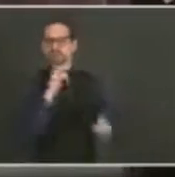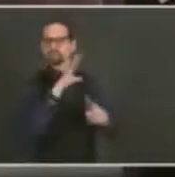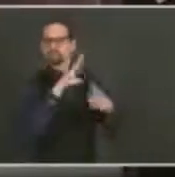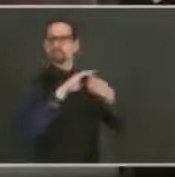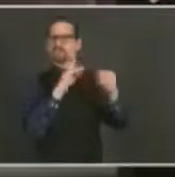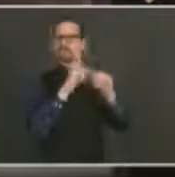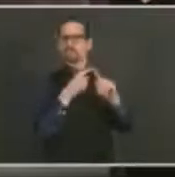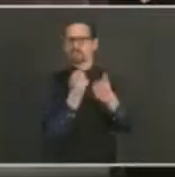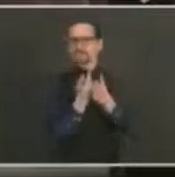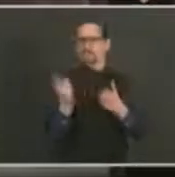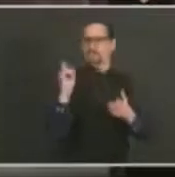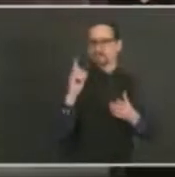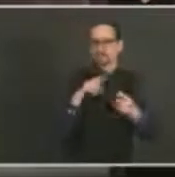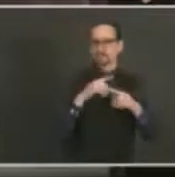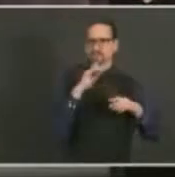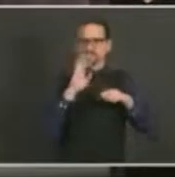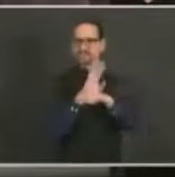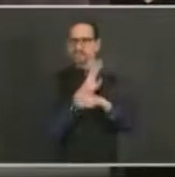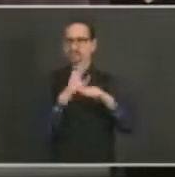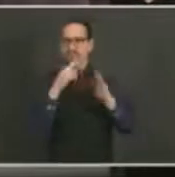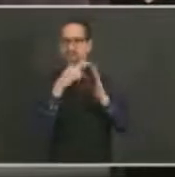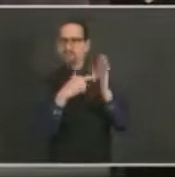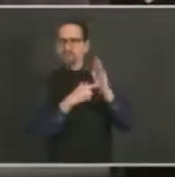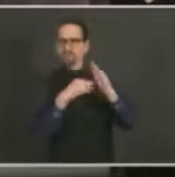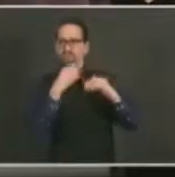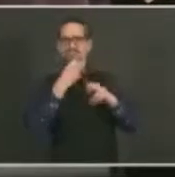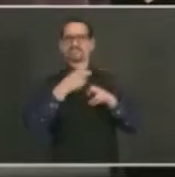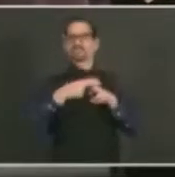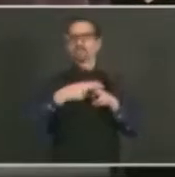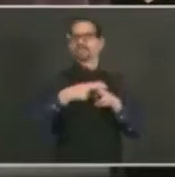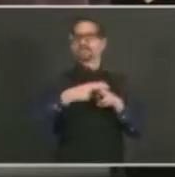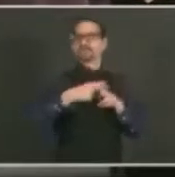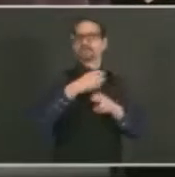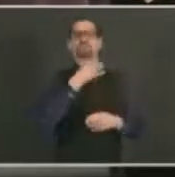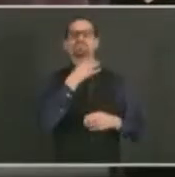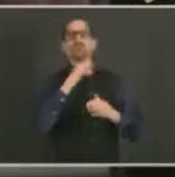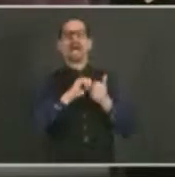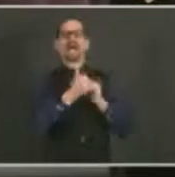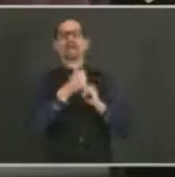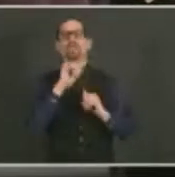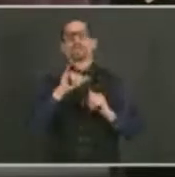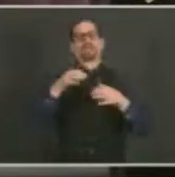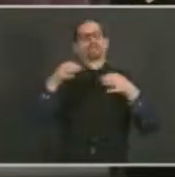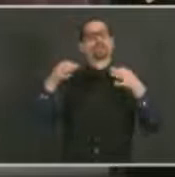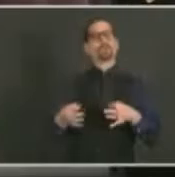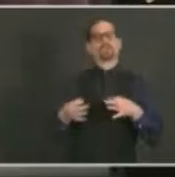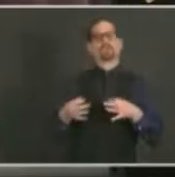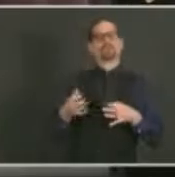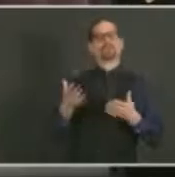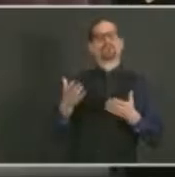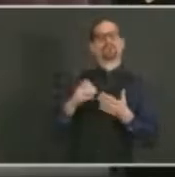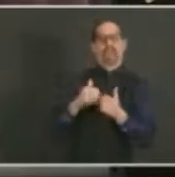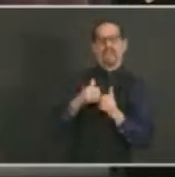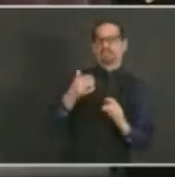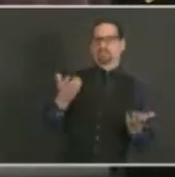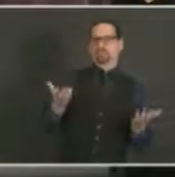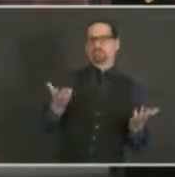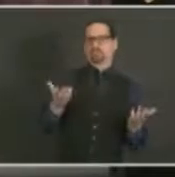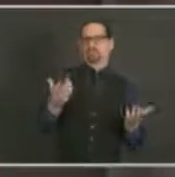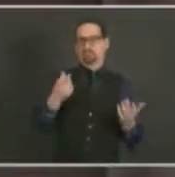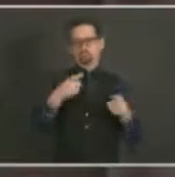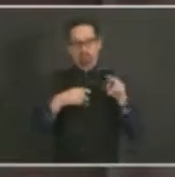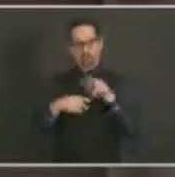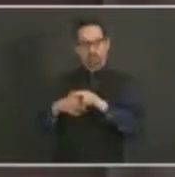temporary on businesses. I'm wondering what the threshold is that you're using for, we have hit this percent positive for us to start cracking